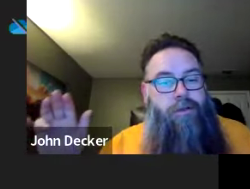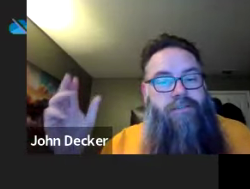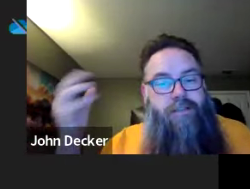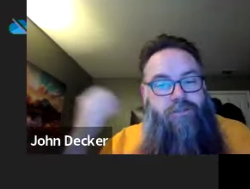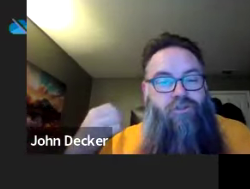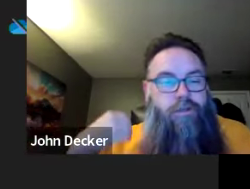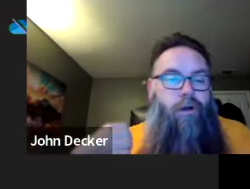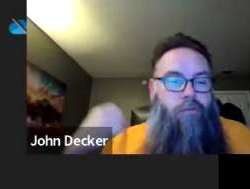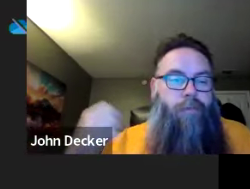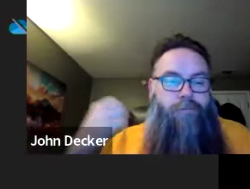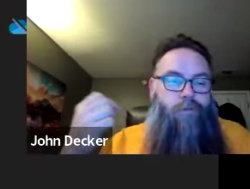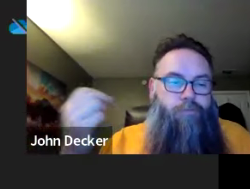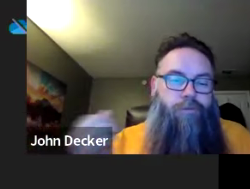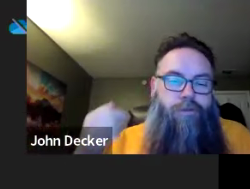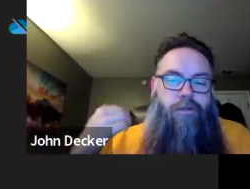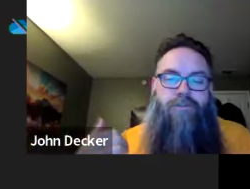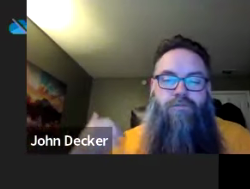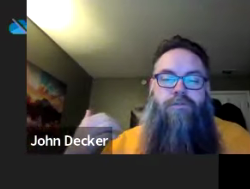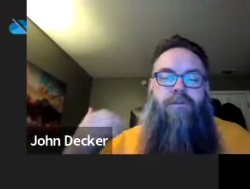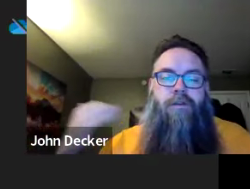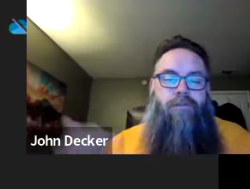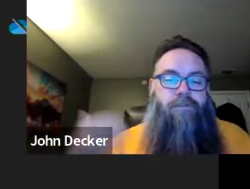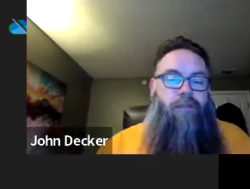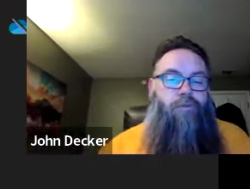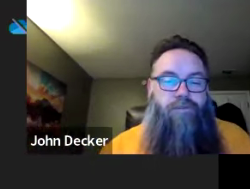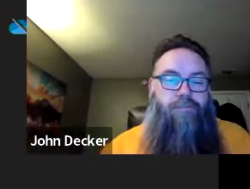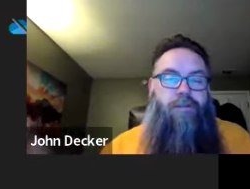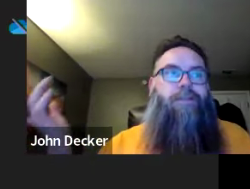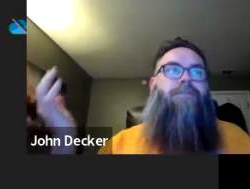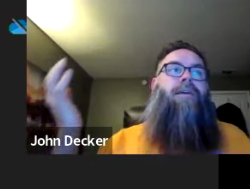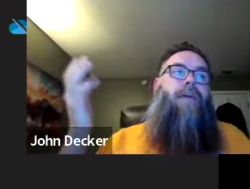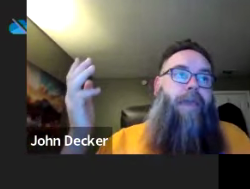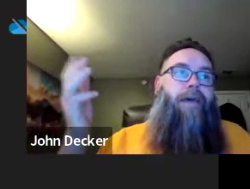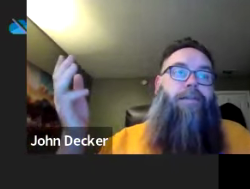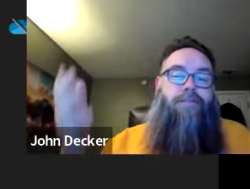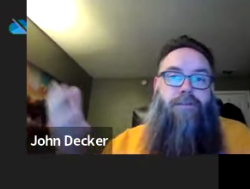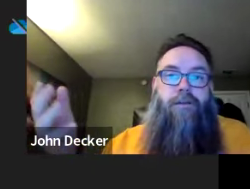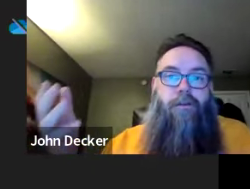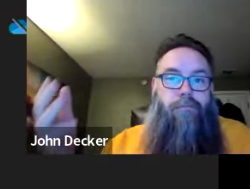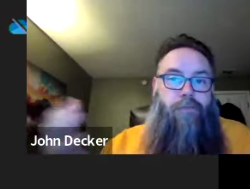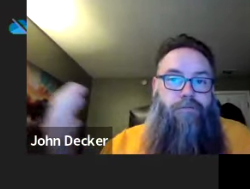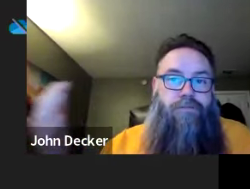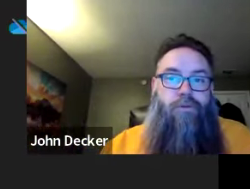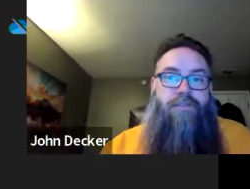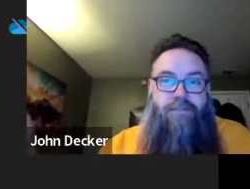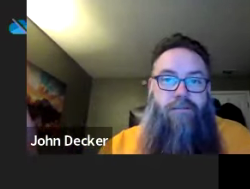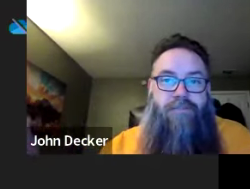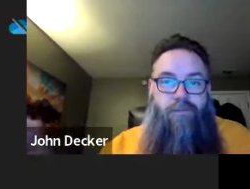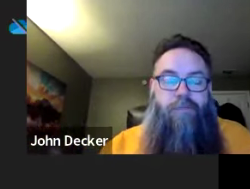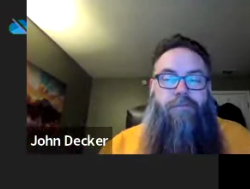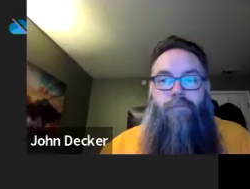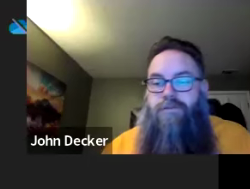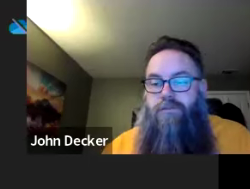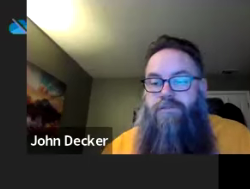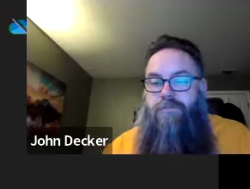policy areas that truly are impactful on people with individuals with developmental disabilities and their support systems,